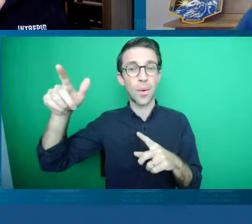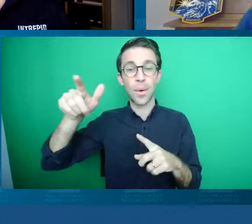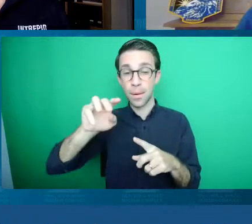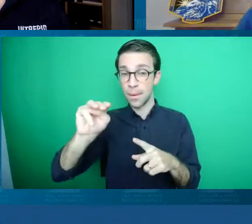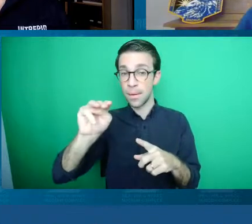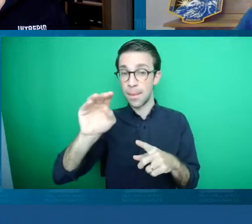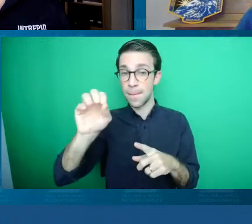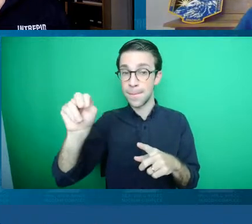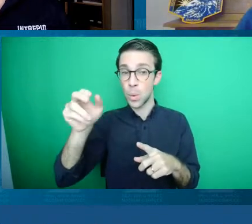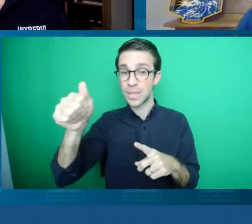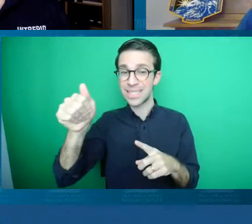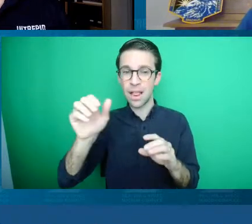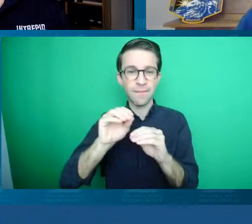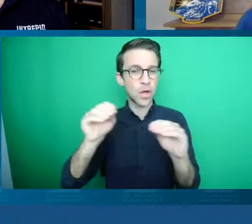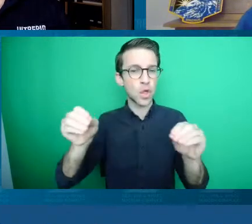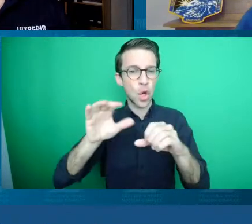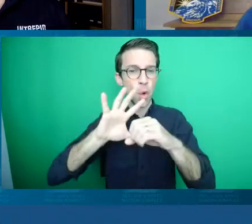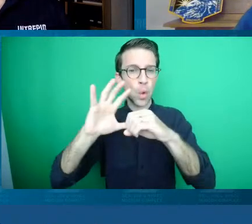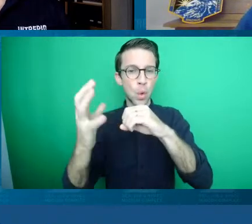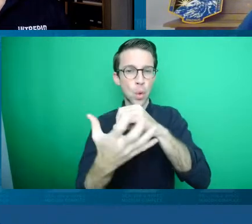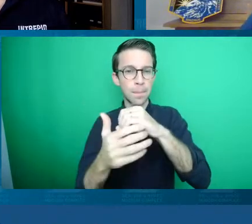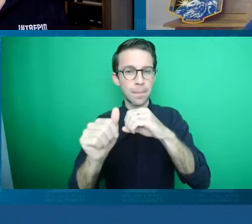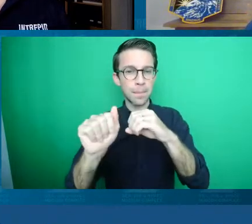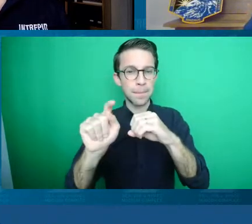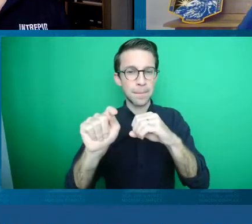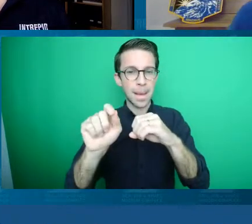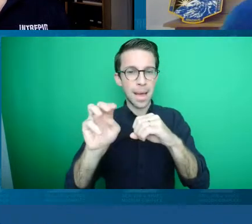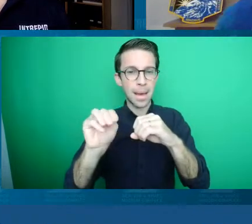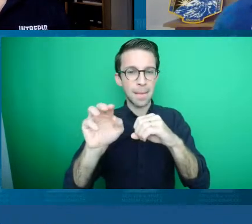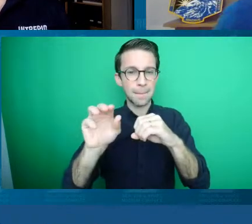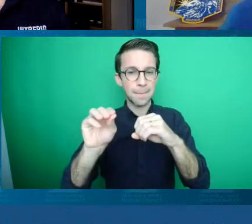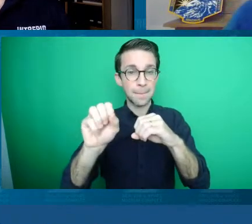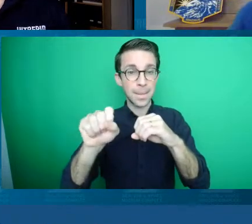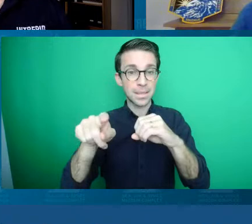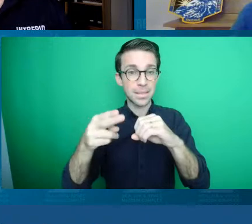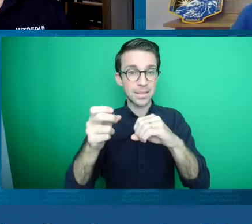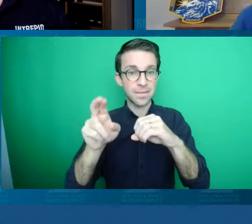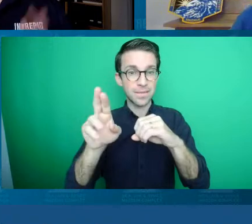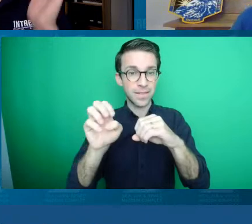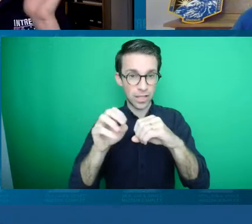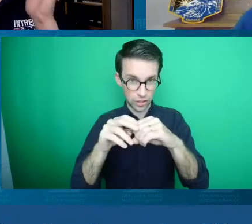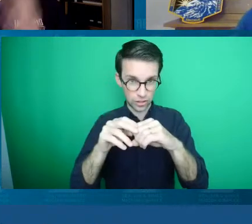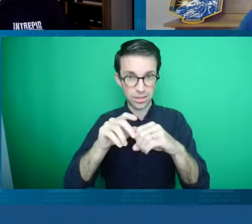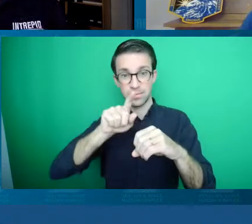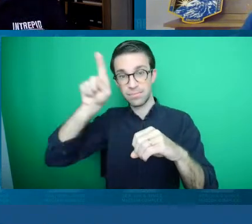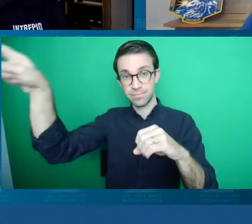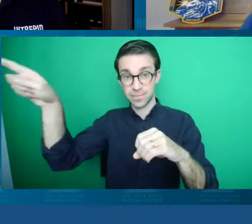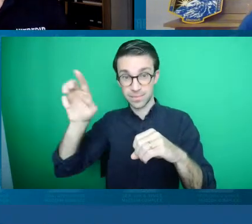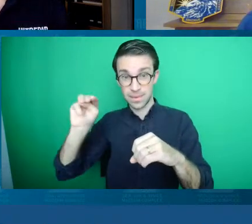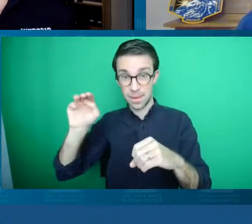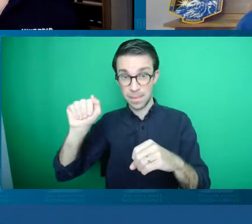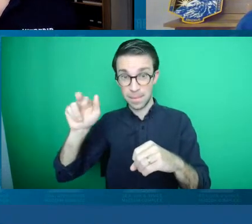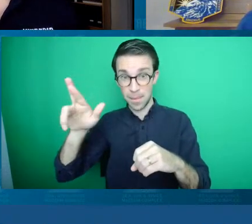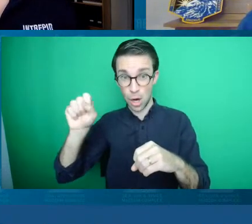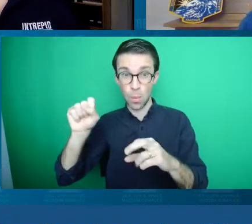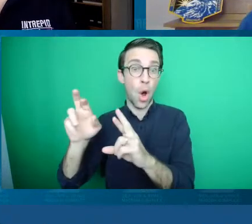atmosphere. Mars does. As we'll see down the road here when we get a helicopter to fly on Mars, which will be really exciting.